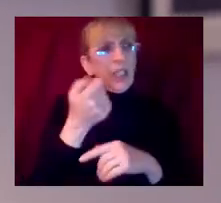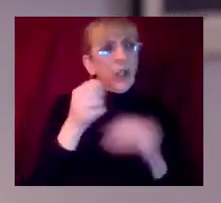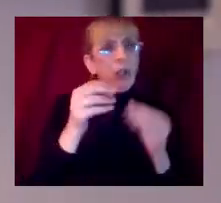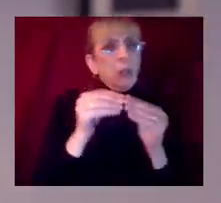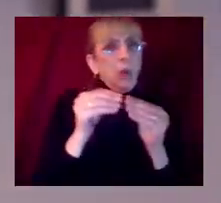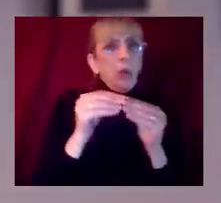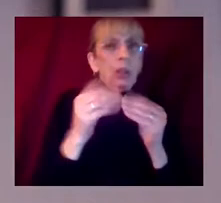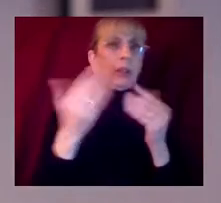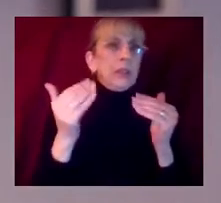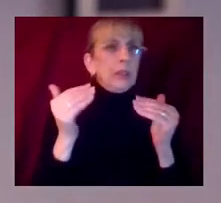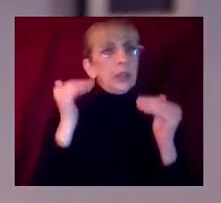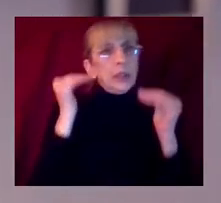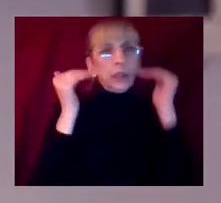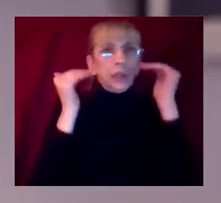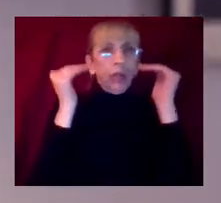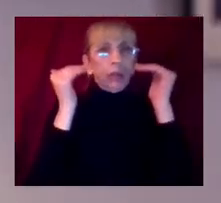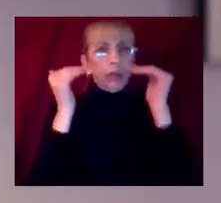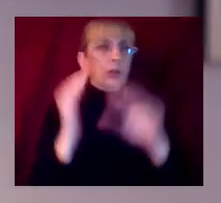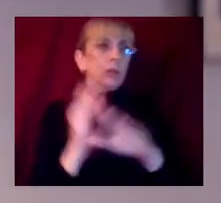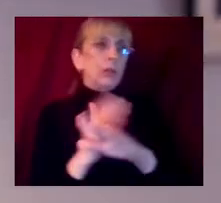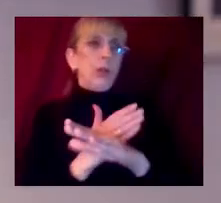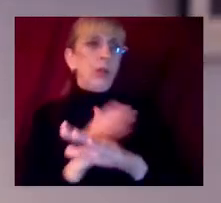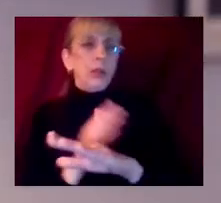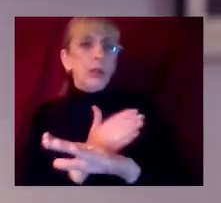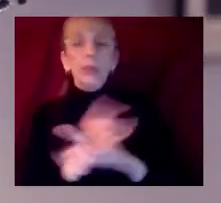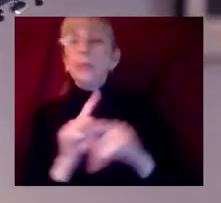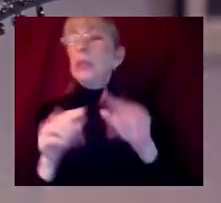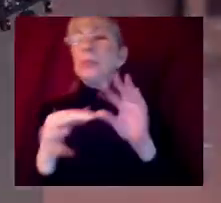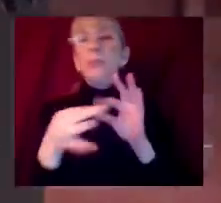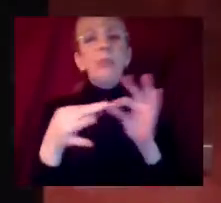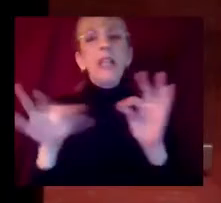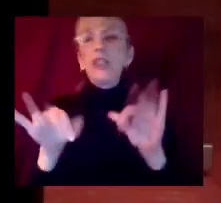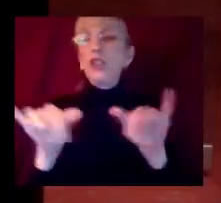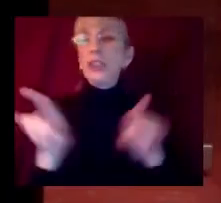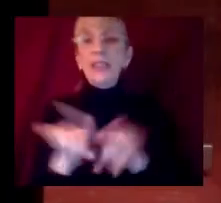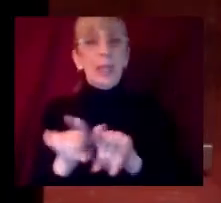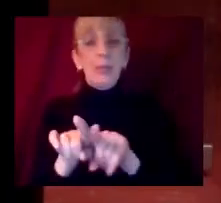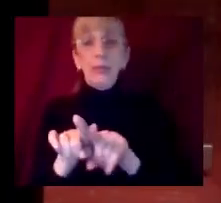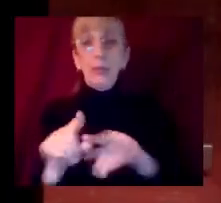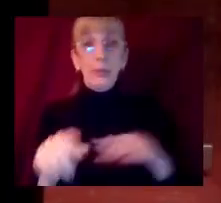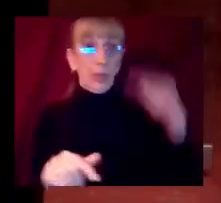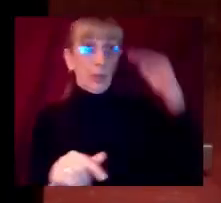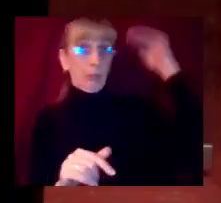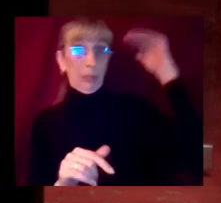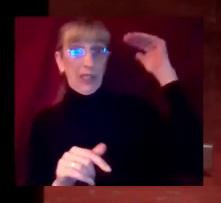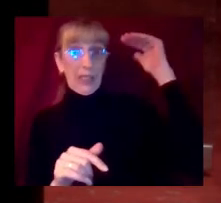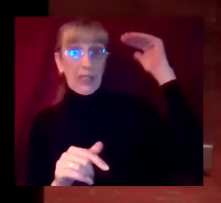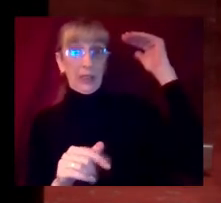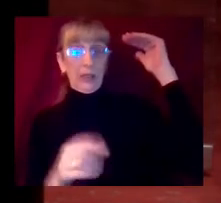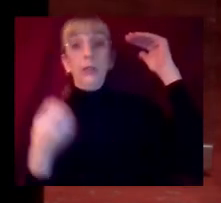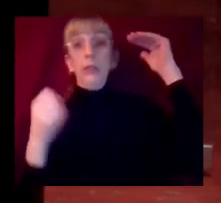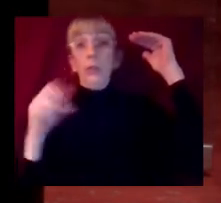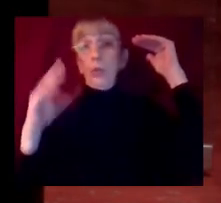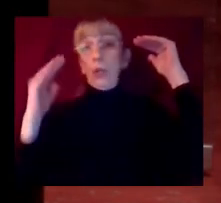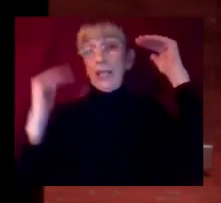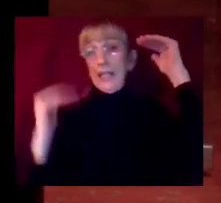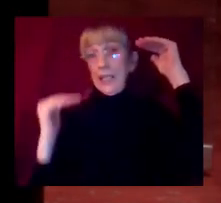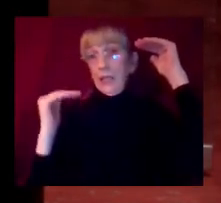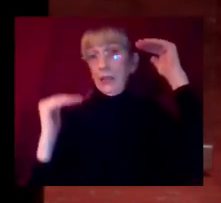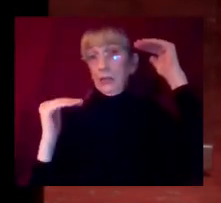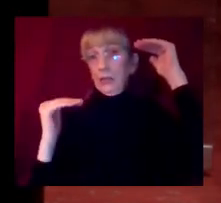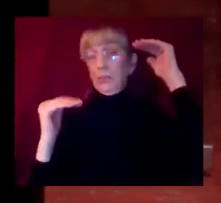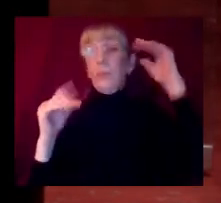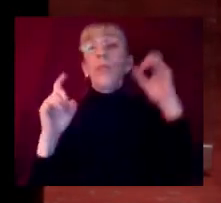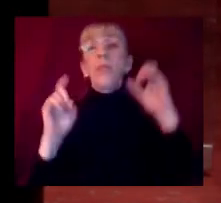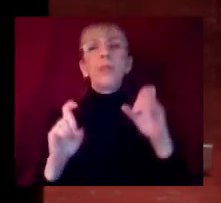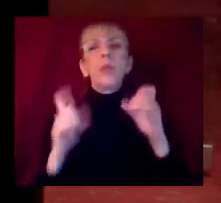adult song. But the message is the same. Whether you're big or whether you're little, you have to try. Whether it's trying to